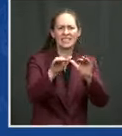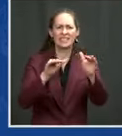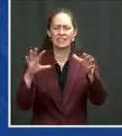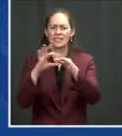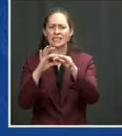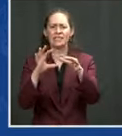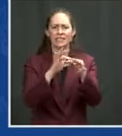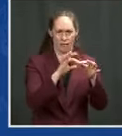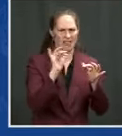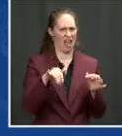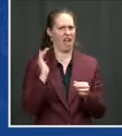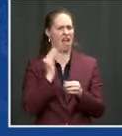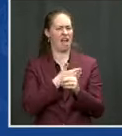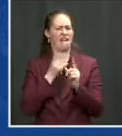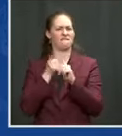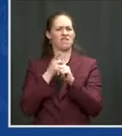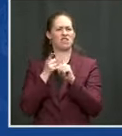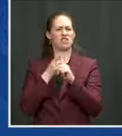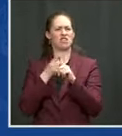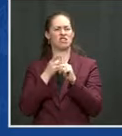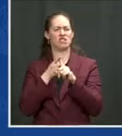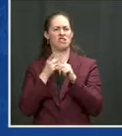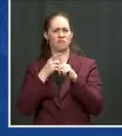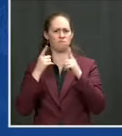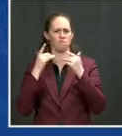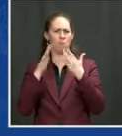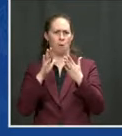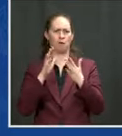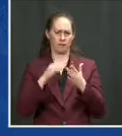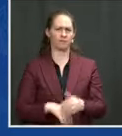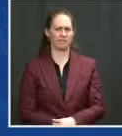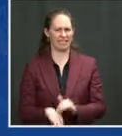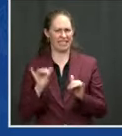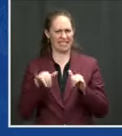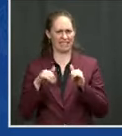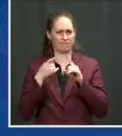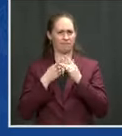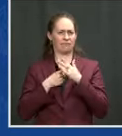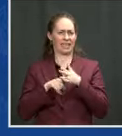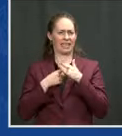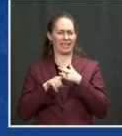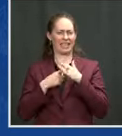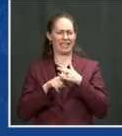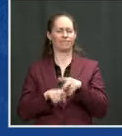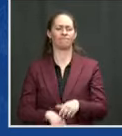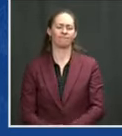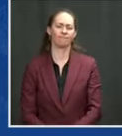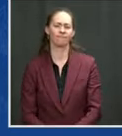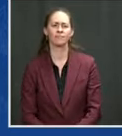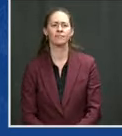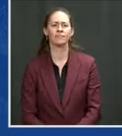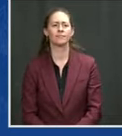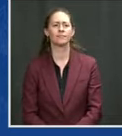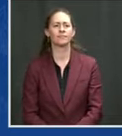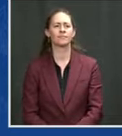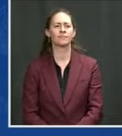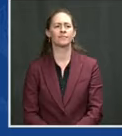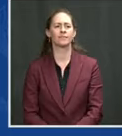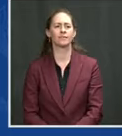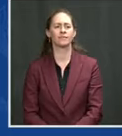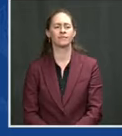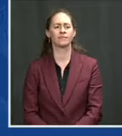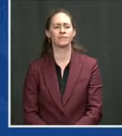variety of different objectives early on, is the way we framed it all the way through. And our community health centers, to